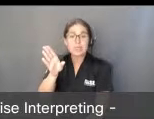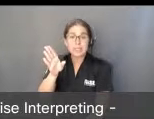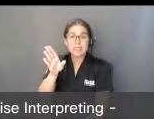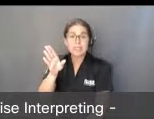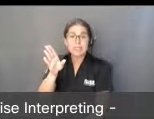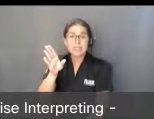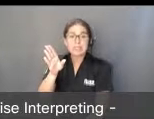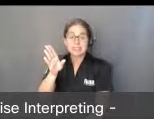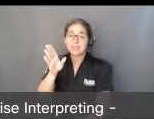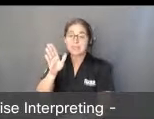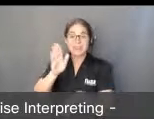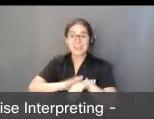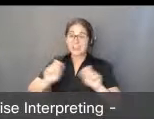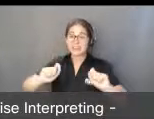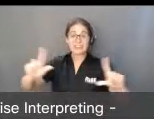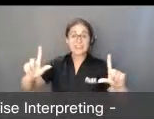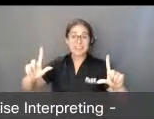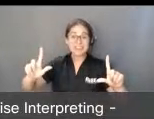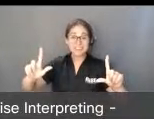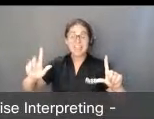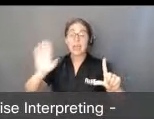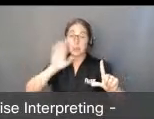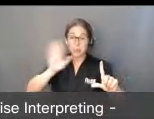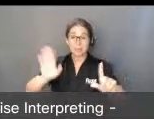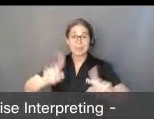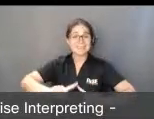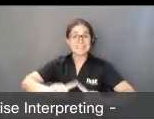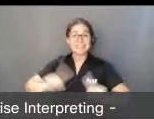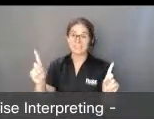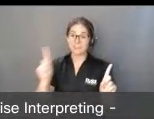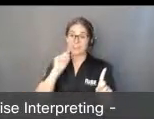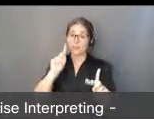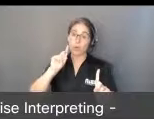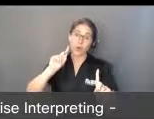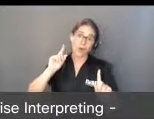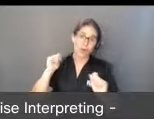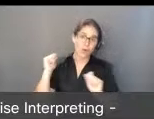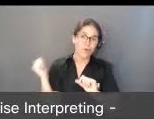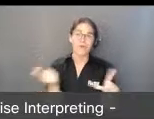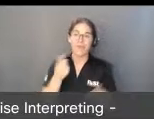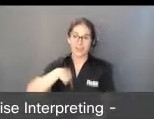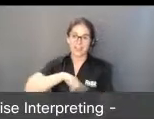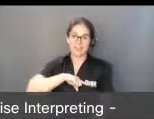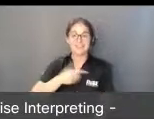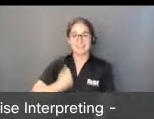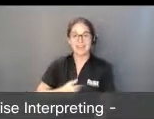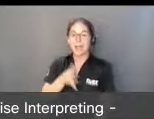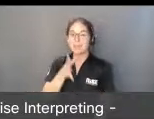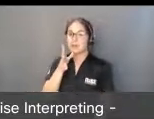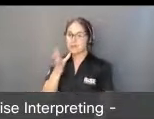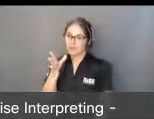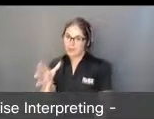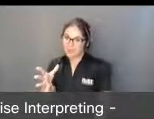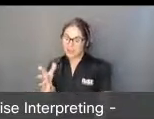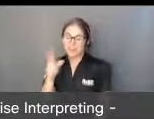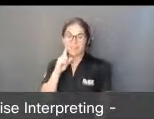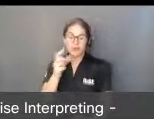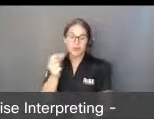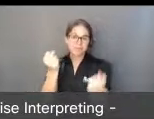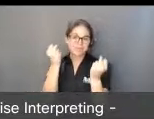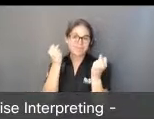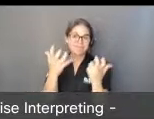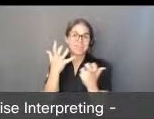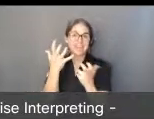on the screen, and it's going to be very different for all of us. And I'm talking as a grandma. For years, I walked